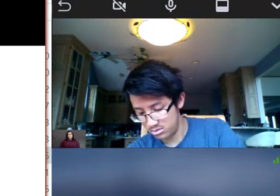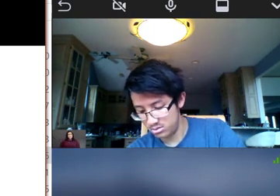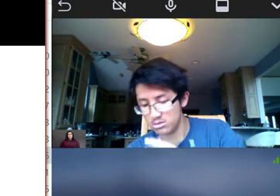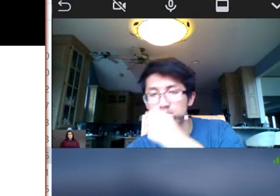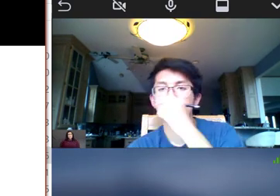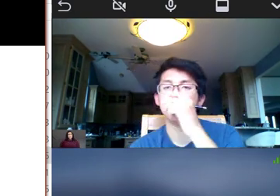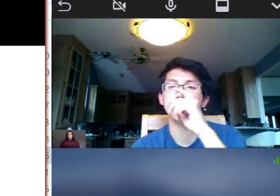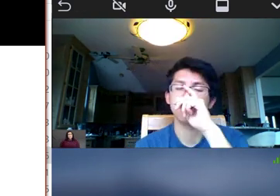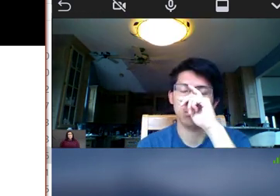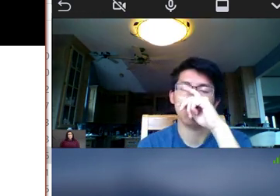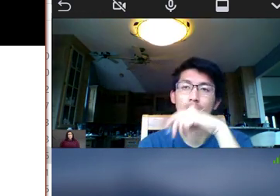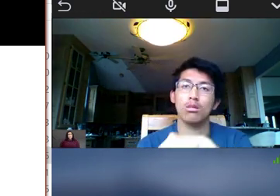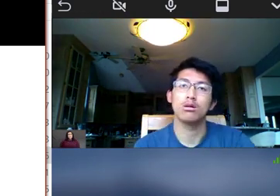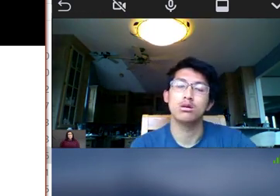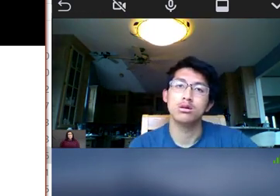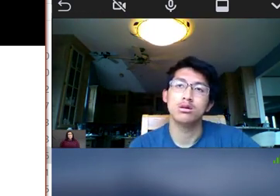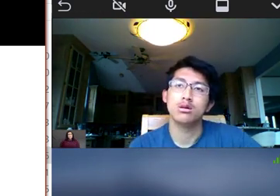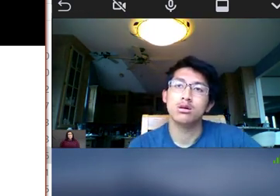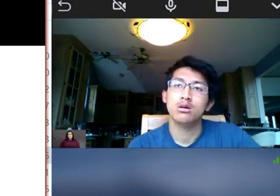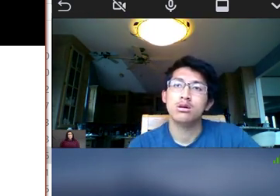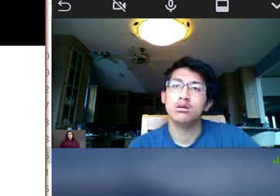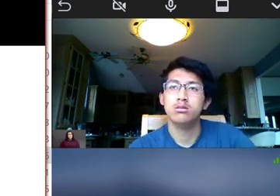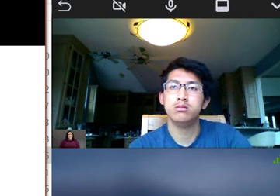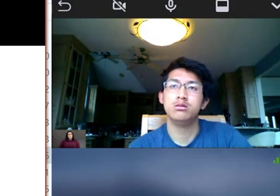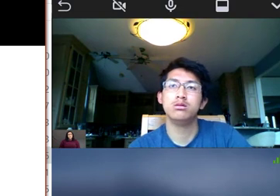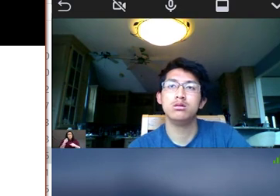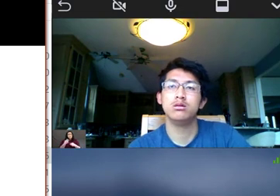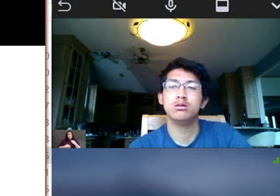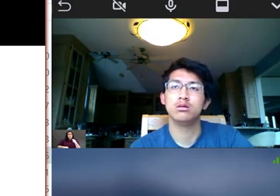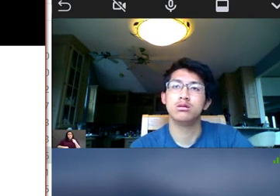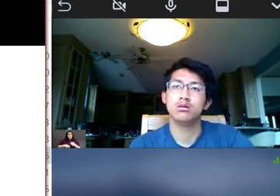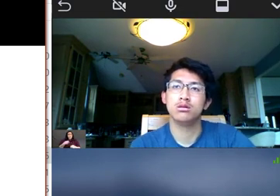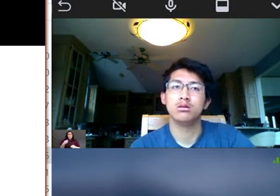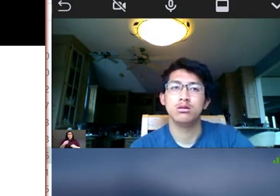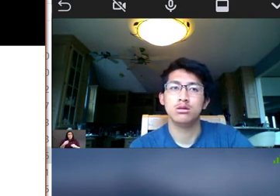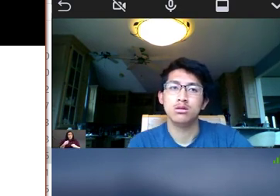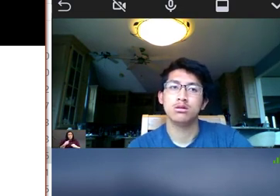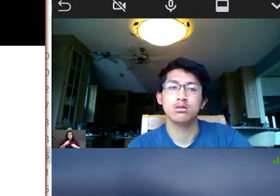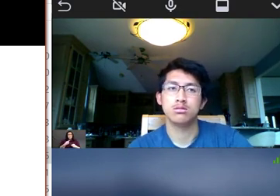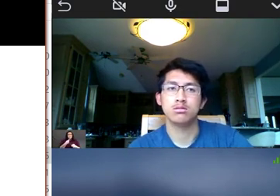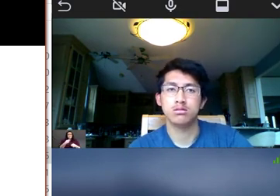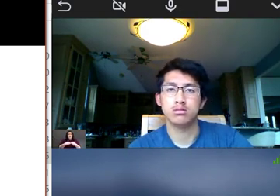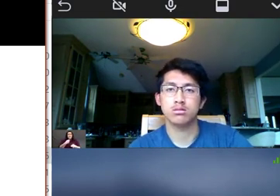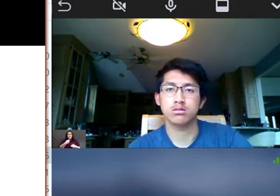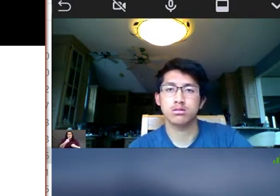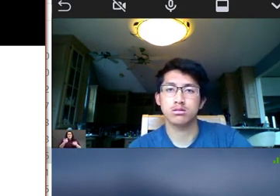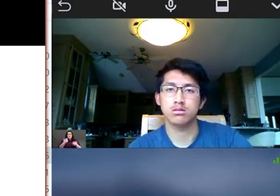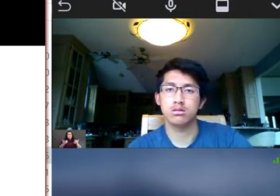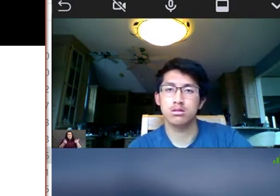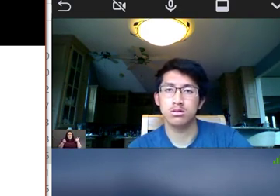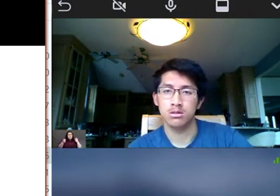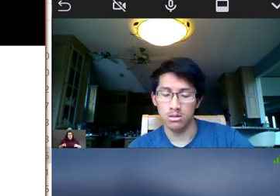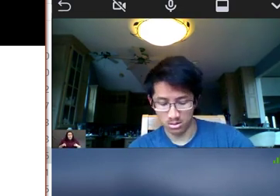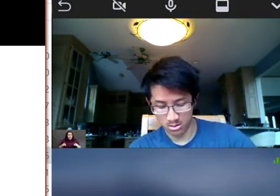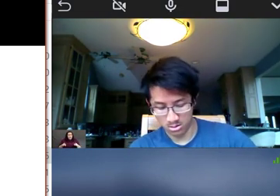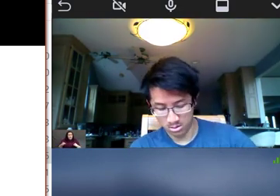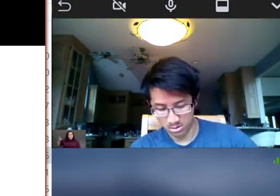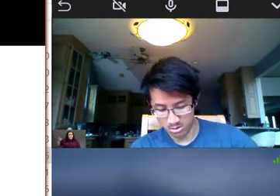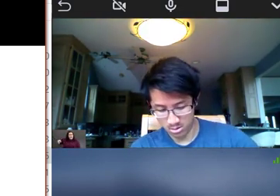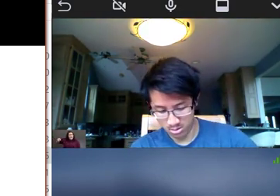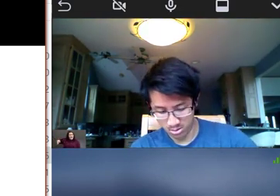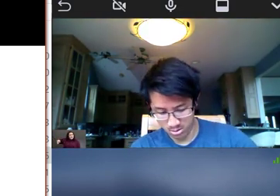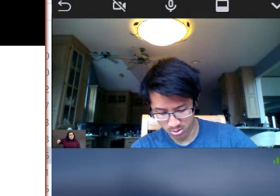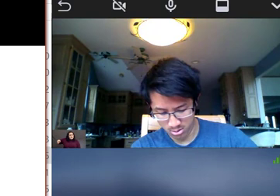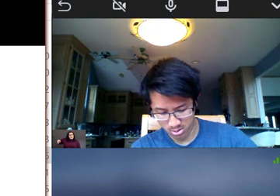our, I would still use the fully developed equations for that. Now we have to choose the right convection